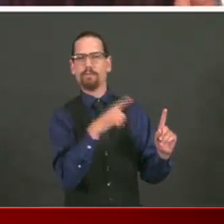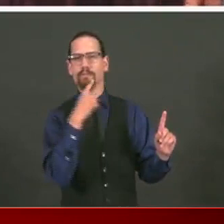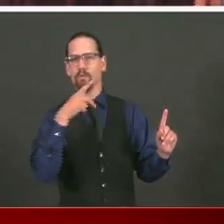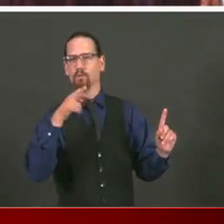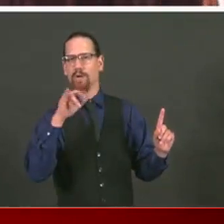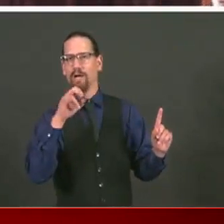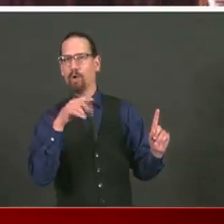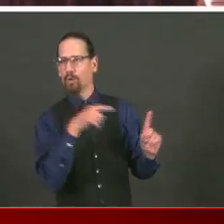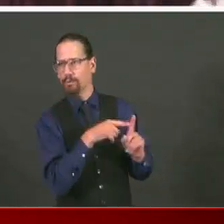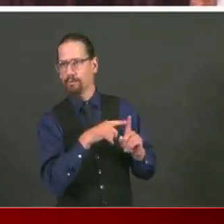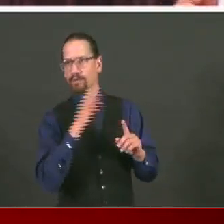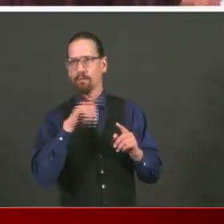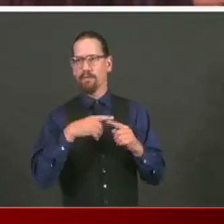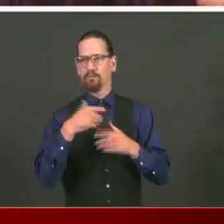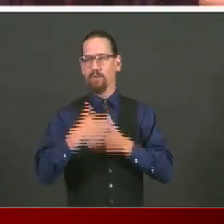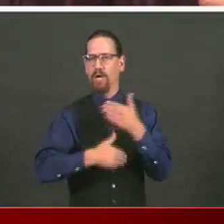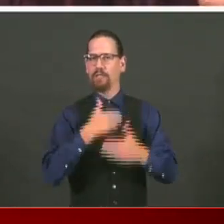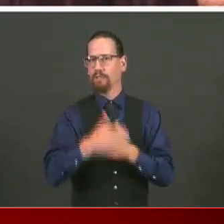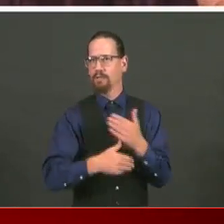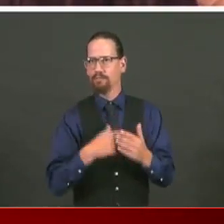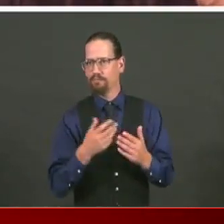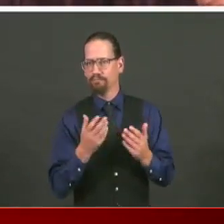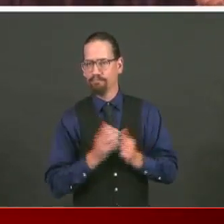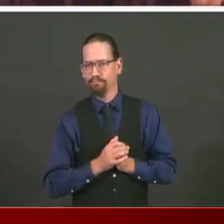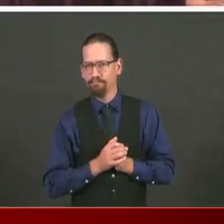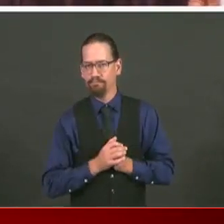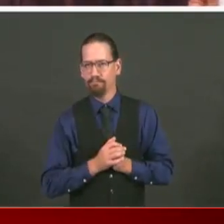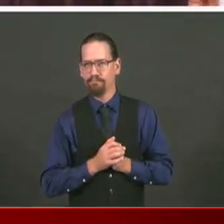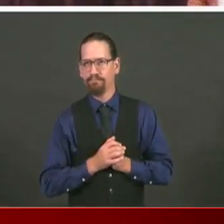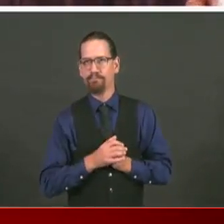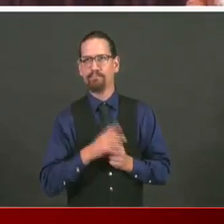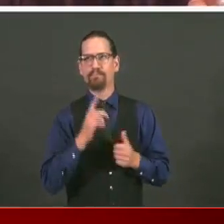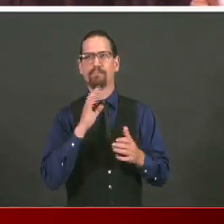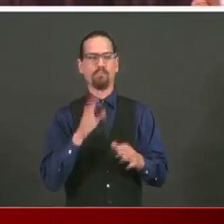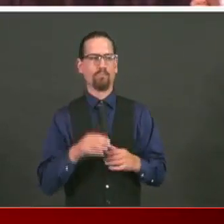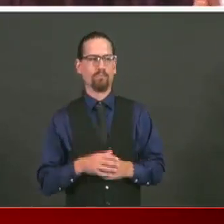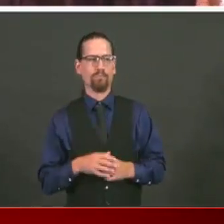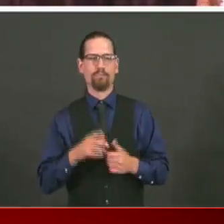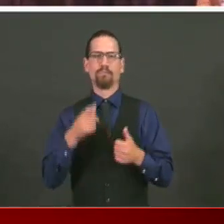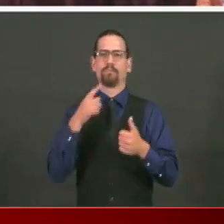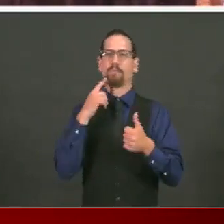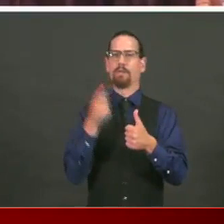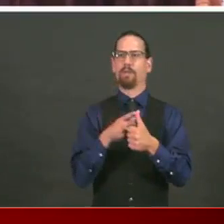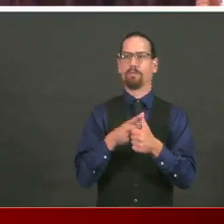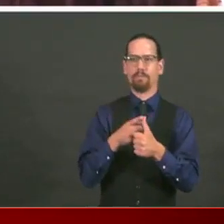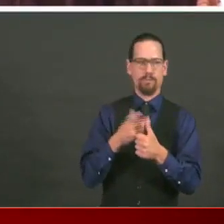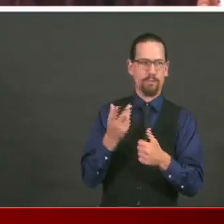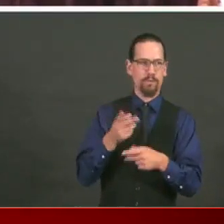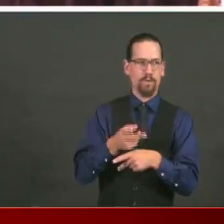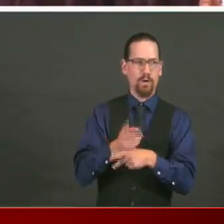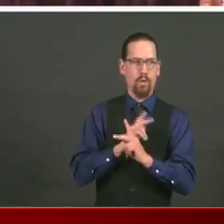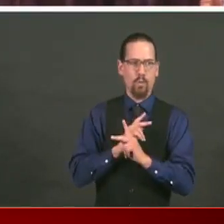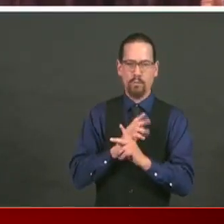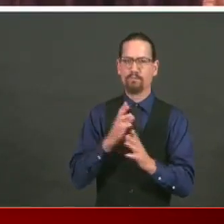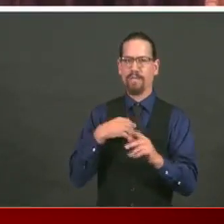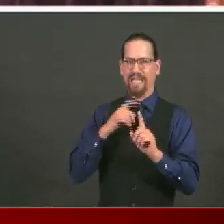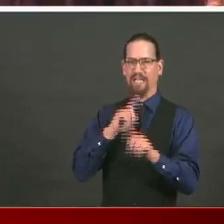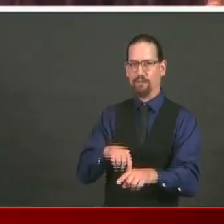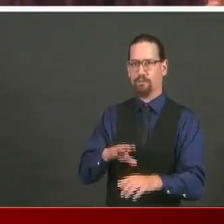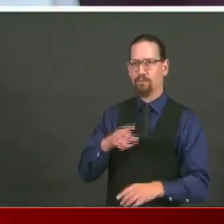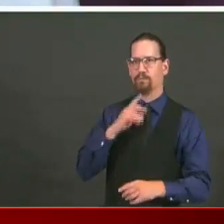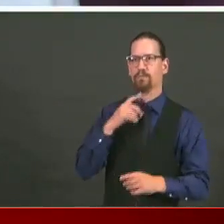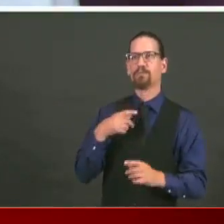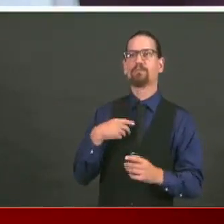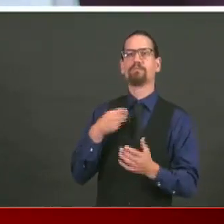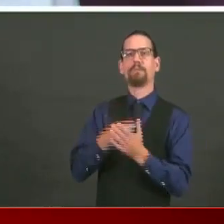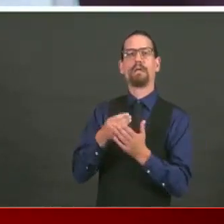for the distribution of funds. First of all, is this a grant or a loan? It is a grant. And we know that small businesses are, in